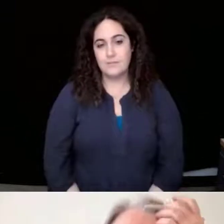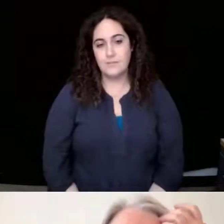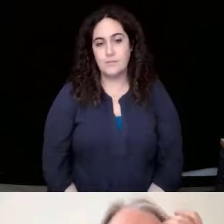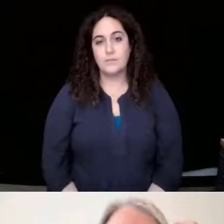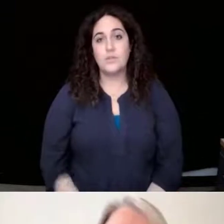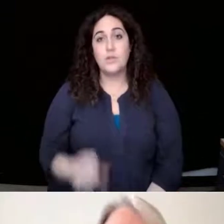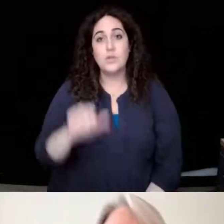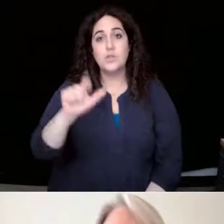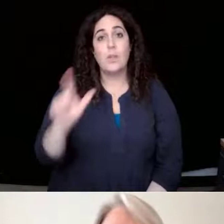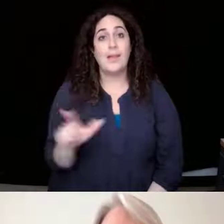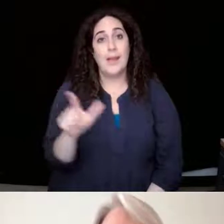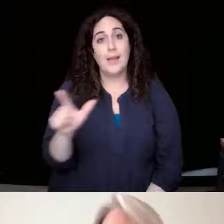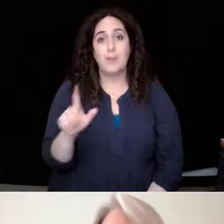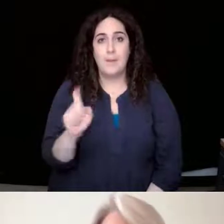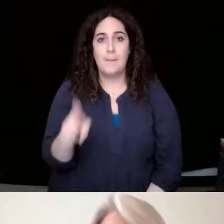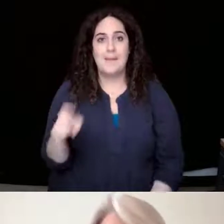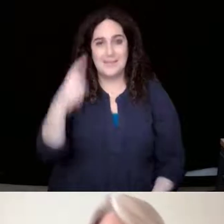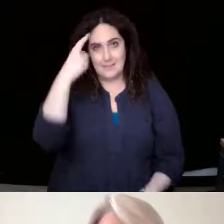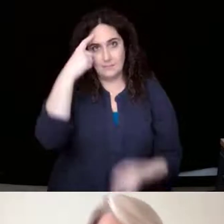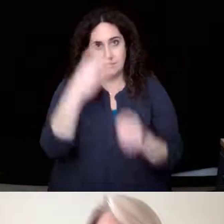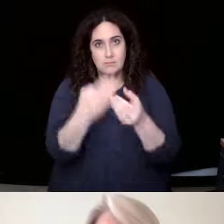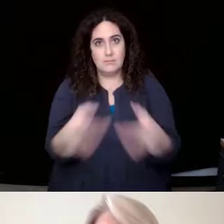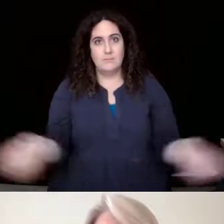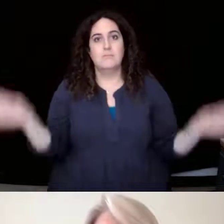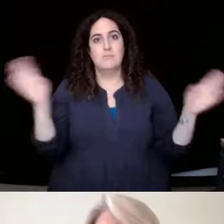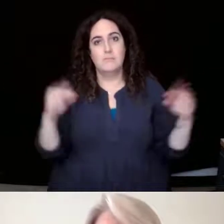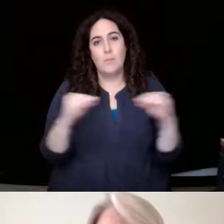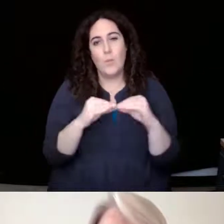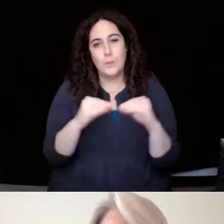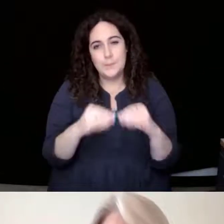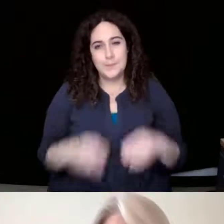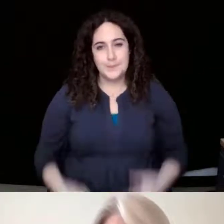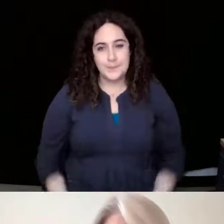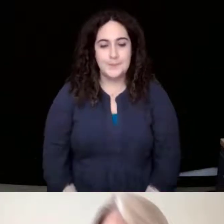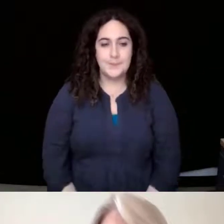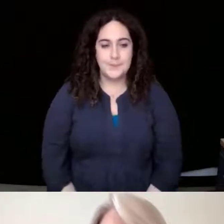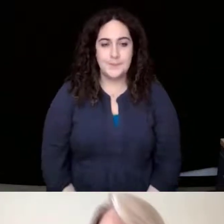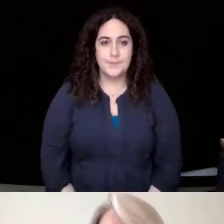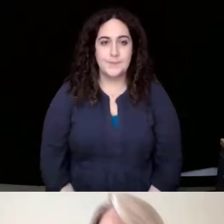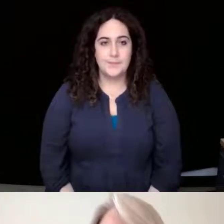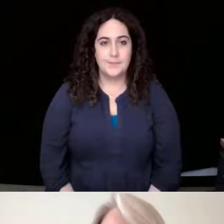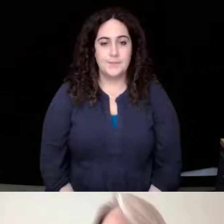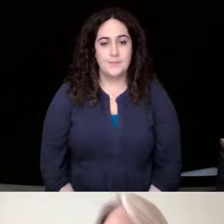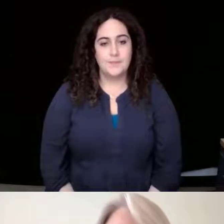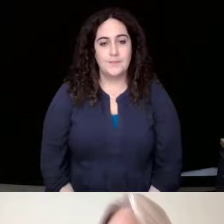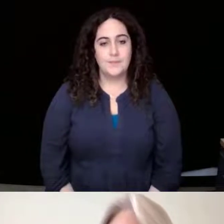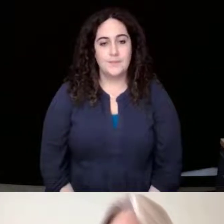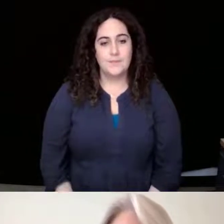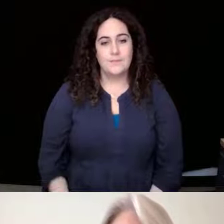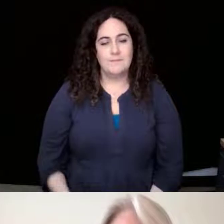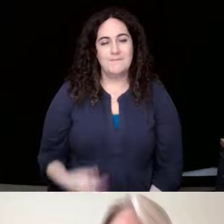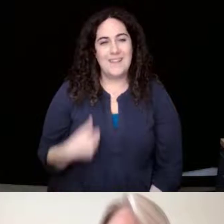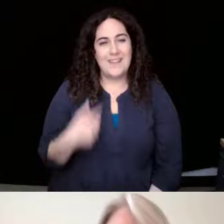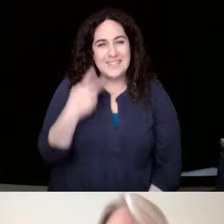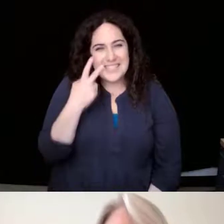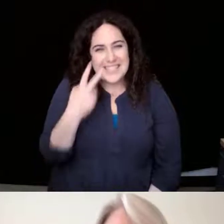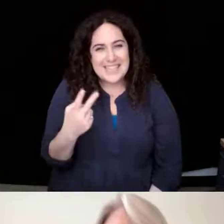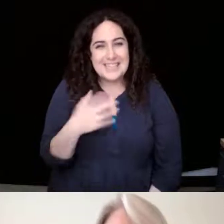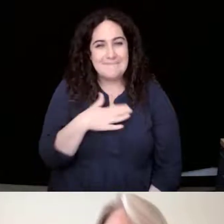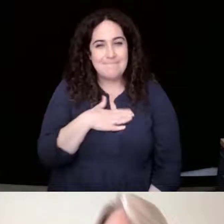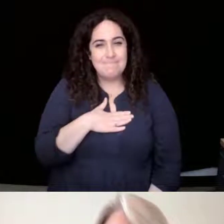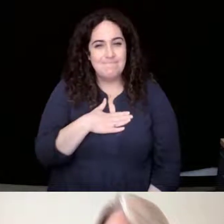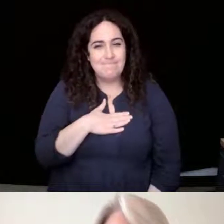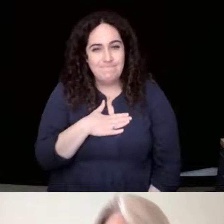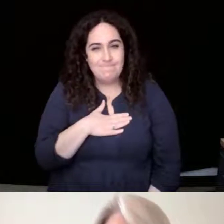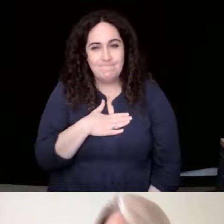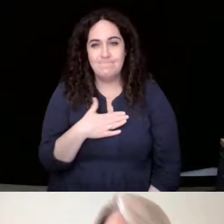I also think one of the other things I've seen that has troubled me a bit is preprint servers or